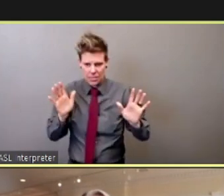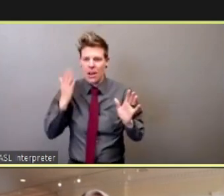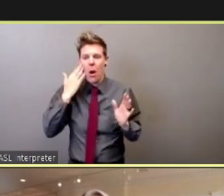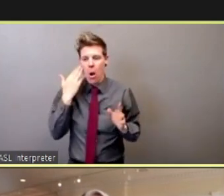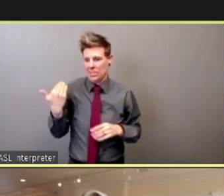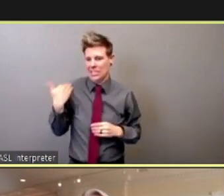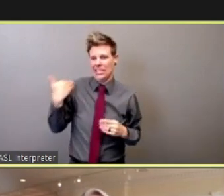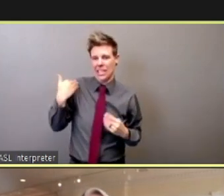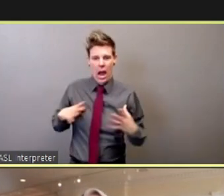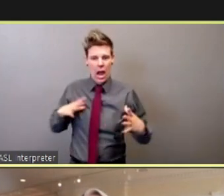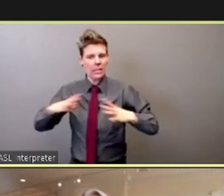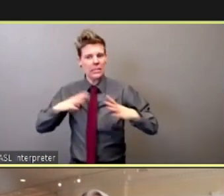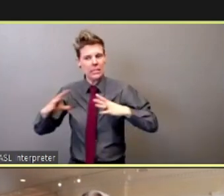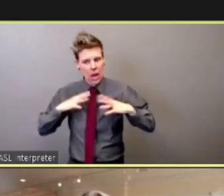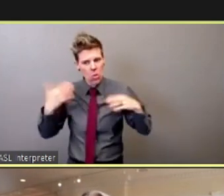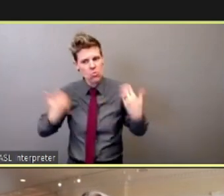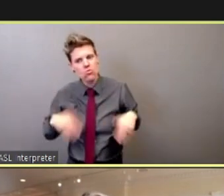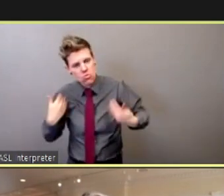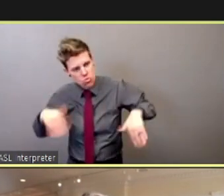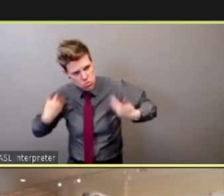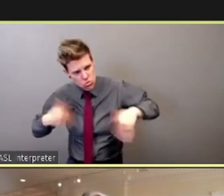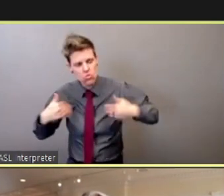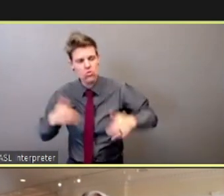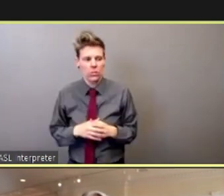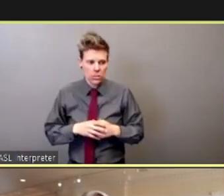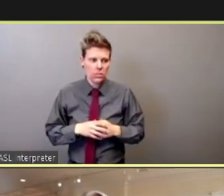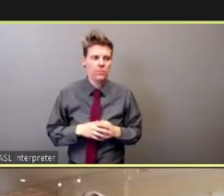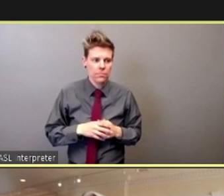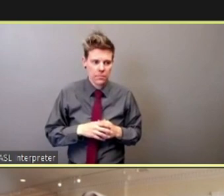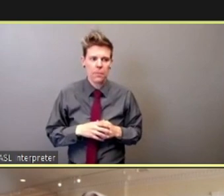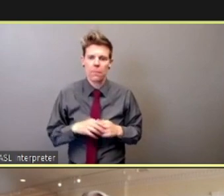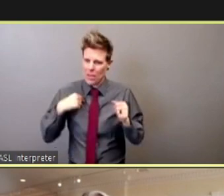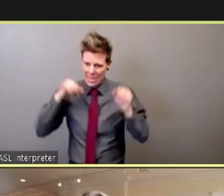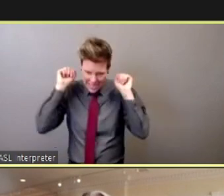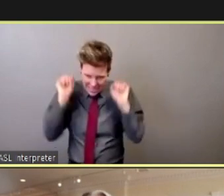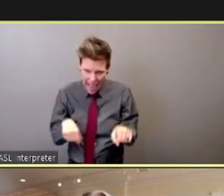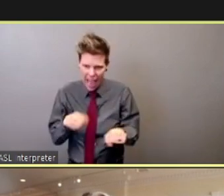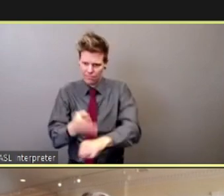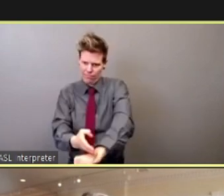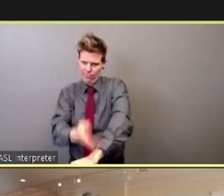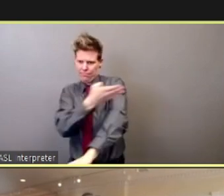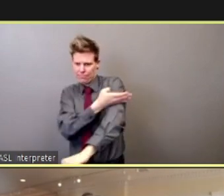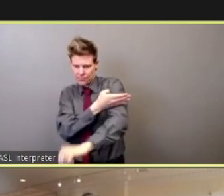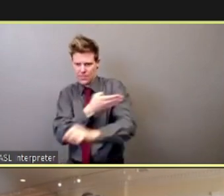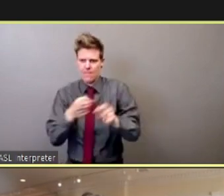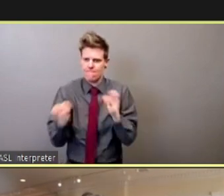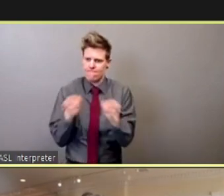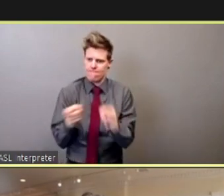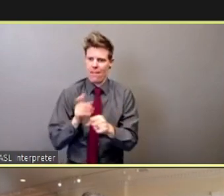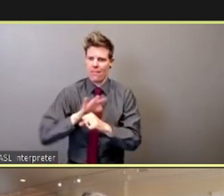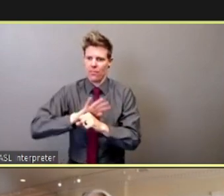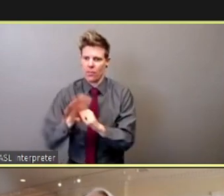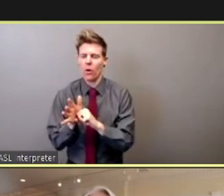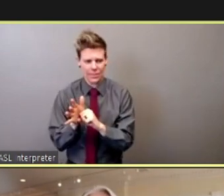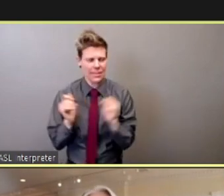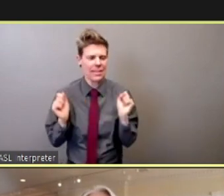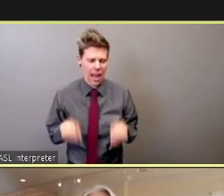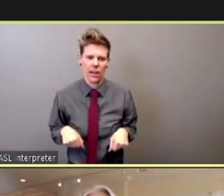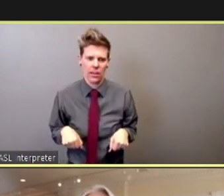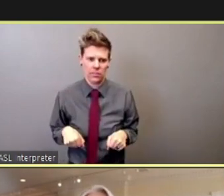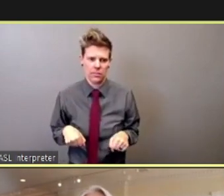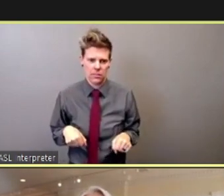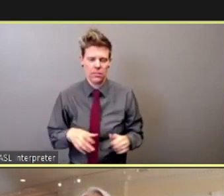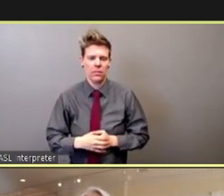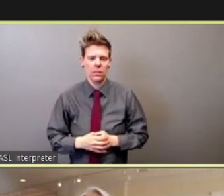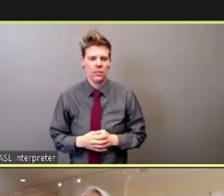we can beat back this virus. And the only way that you do that is you got to